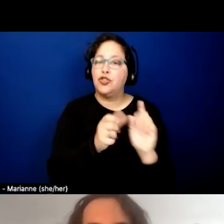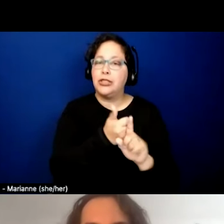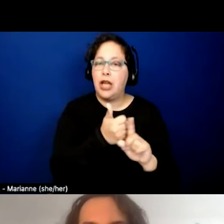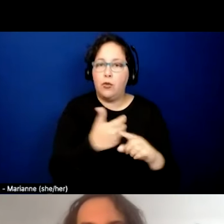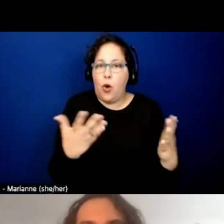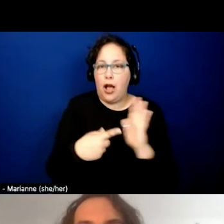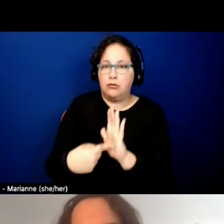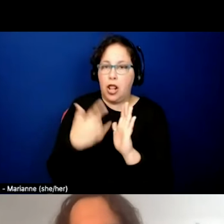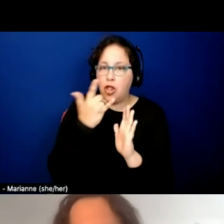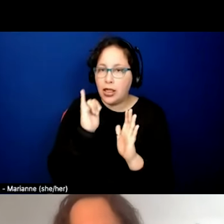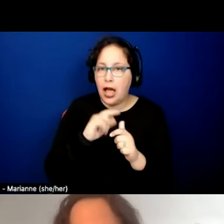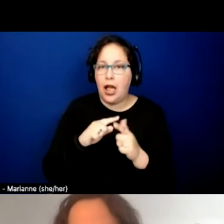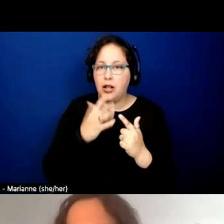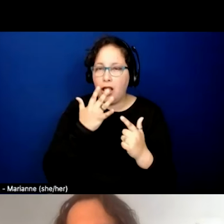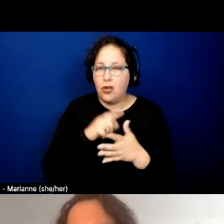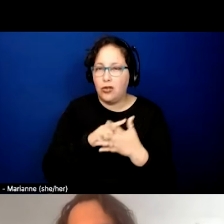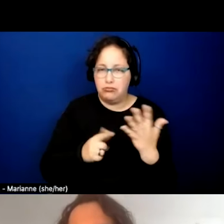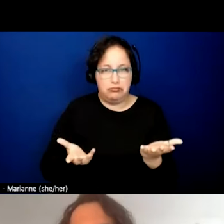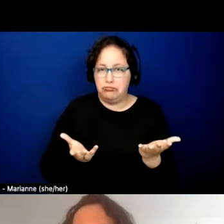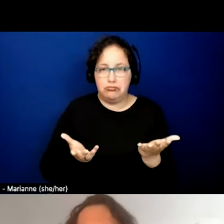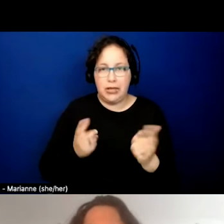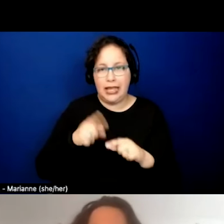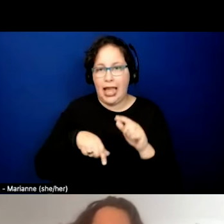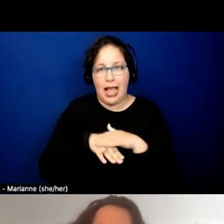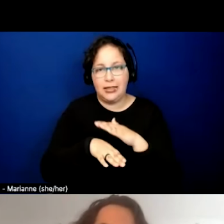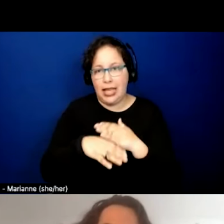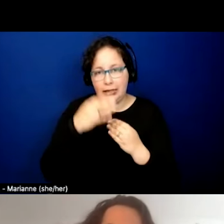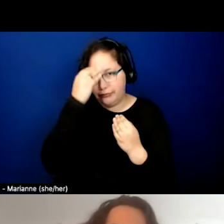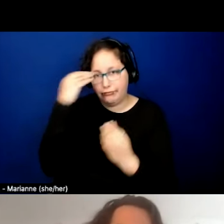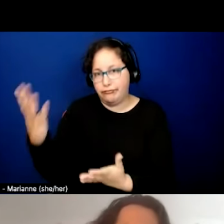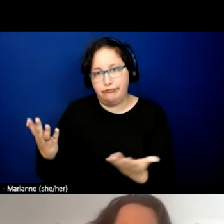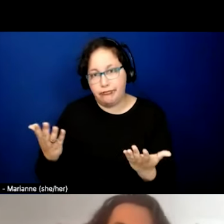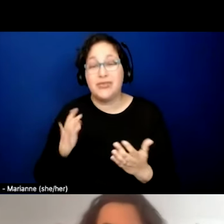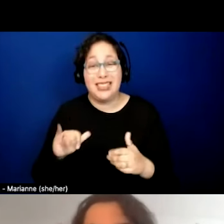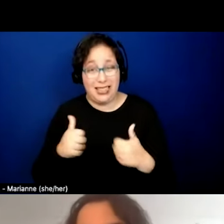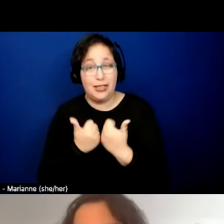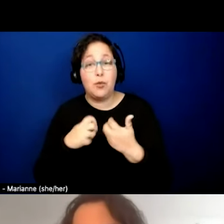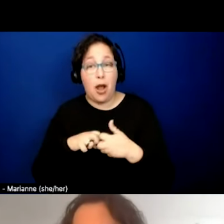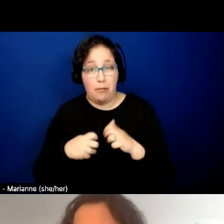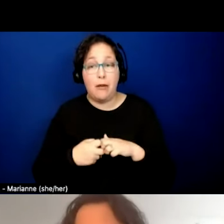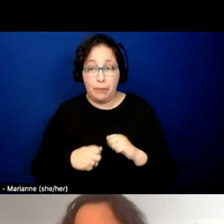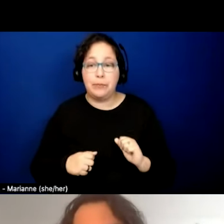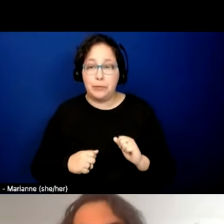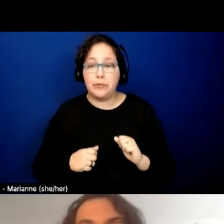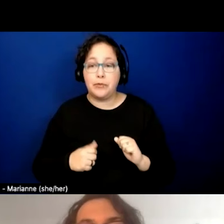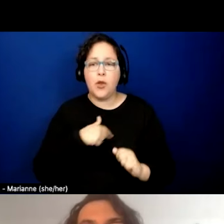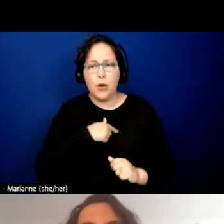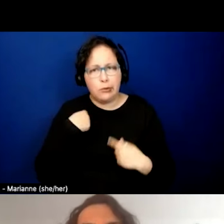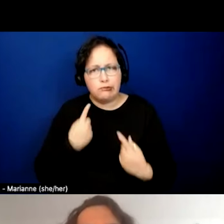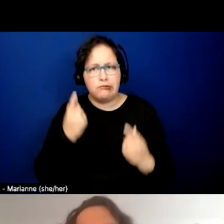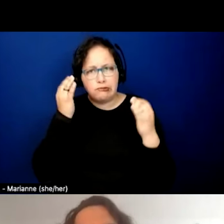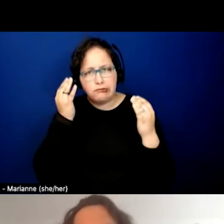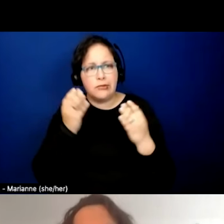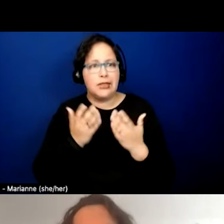being displayed, what is the content of the canvas. So that's kind of the big challenge that a couple of people we've been thinking about.